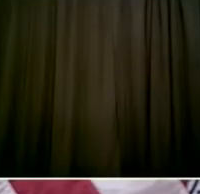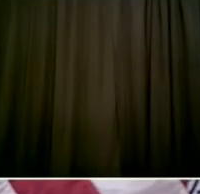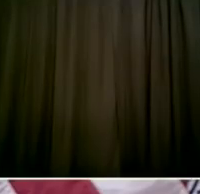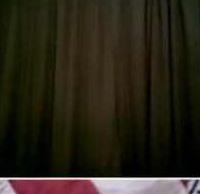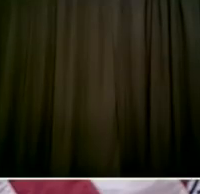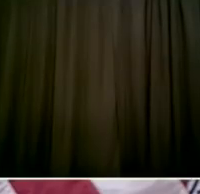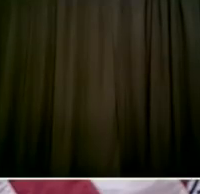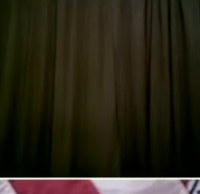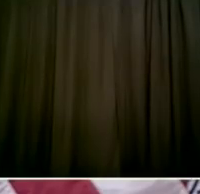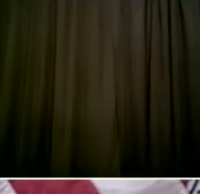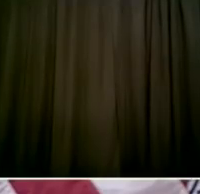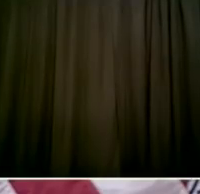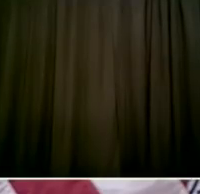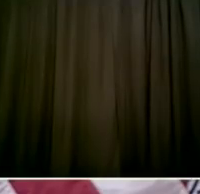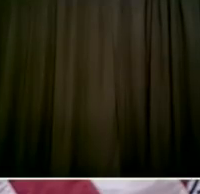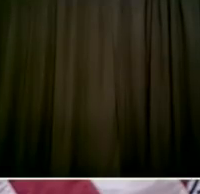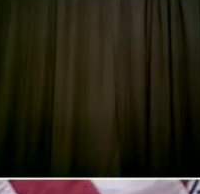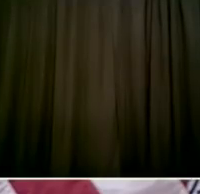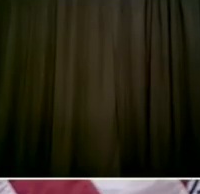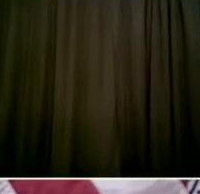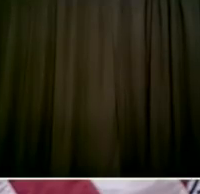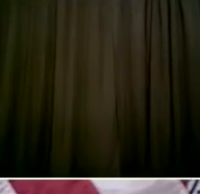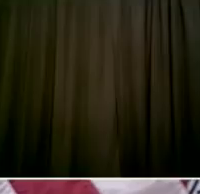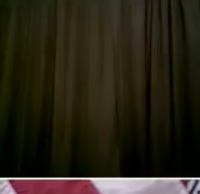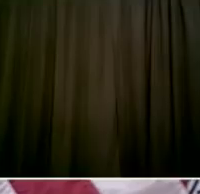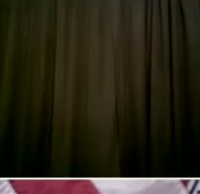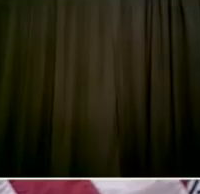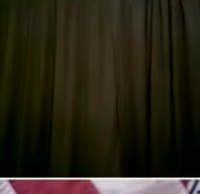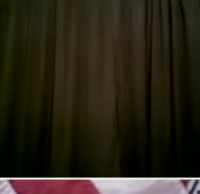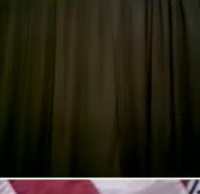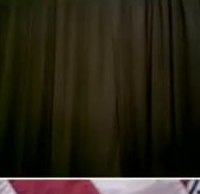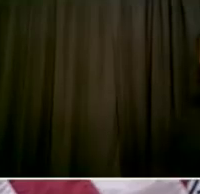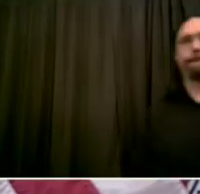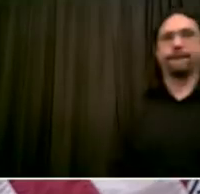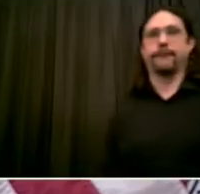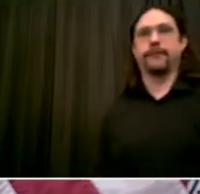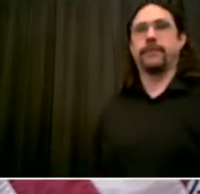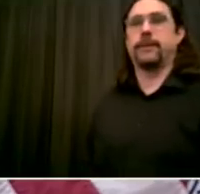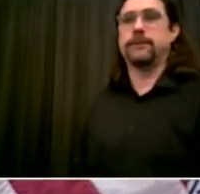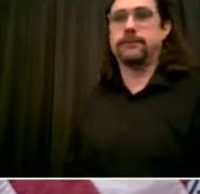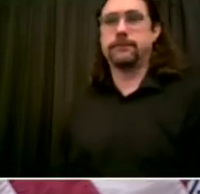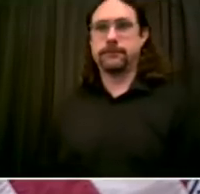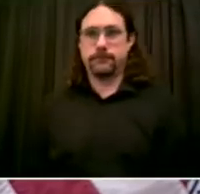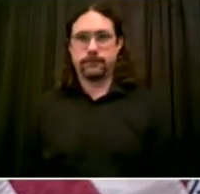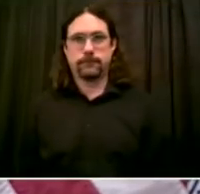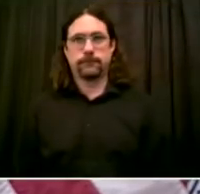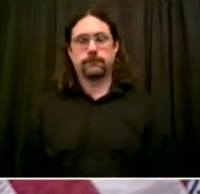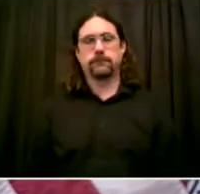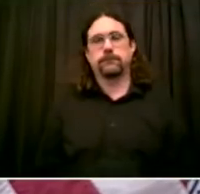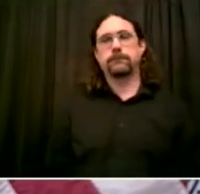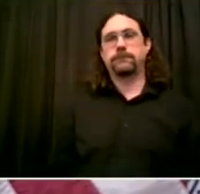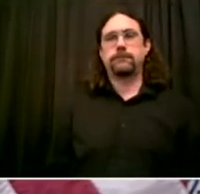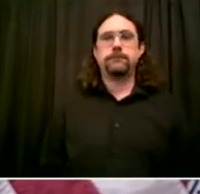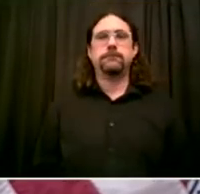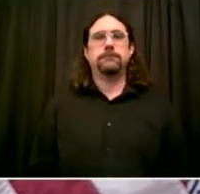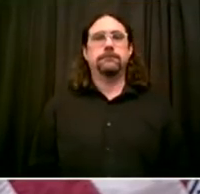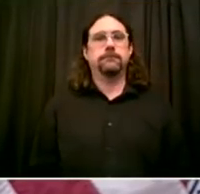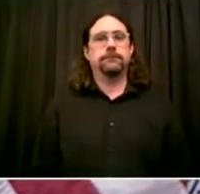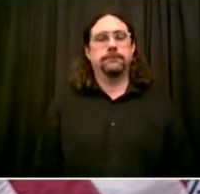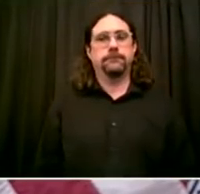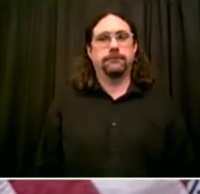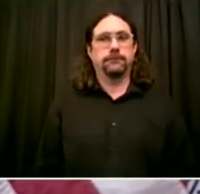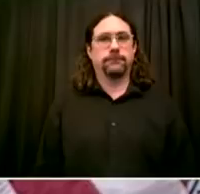Eso es justo lo que vamos a hacer. Les vamos a dar comida, medicina y un